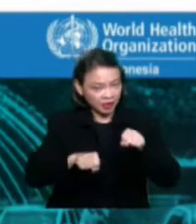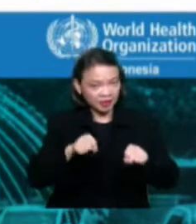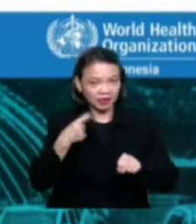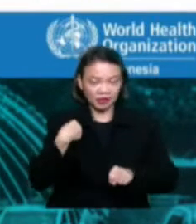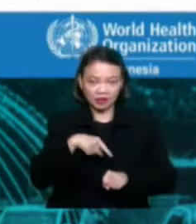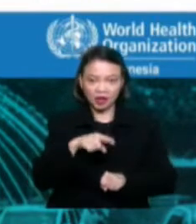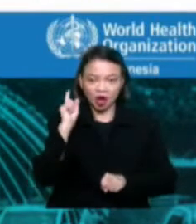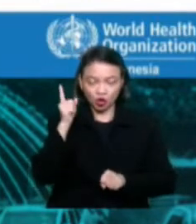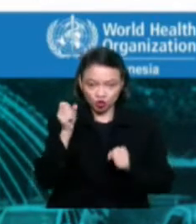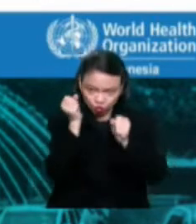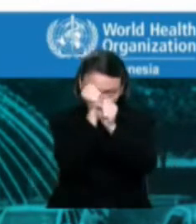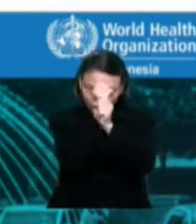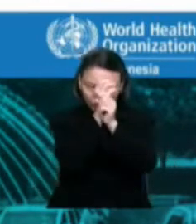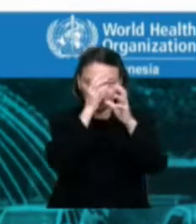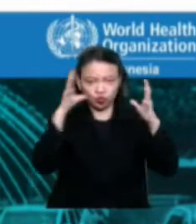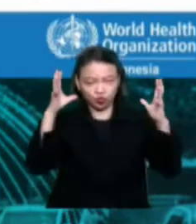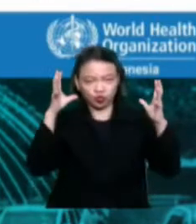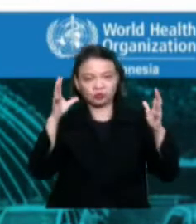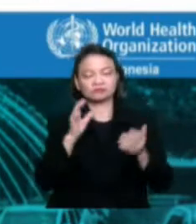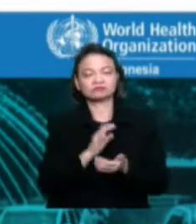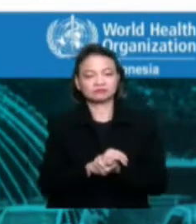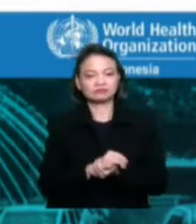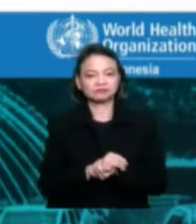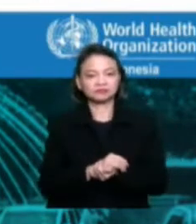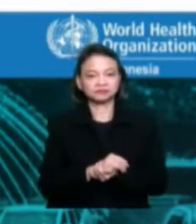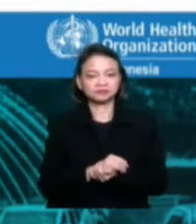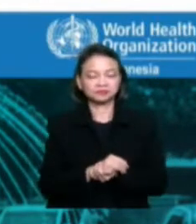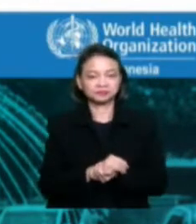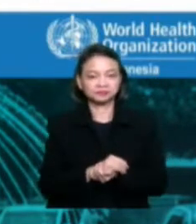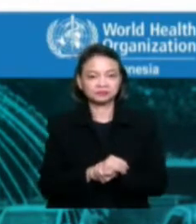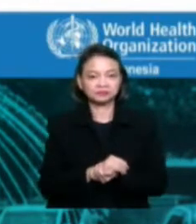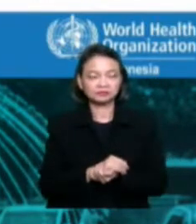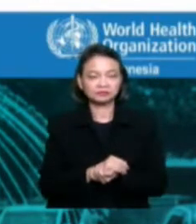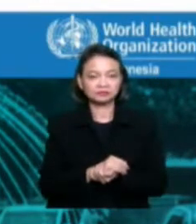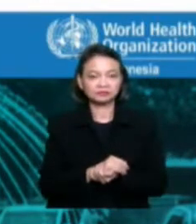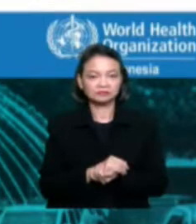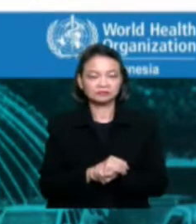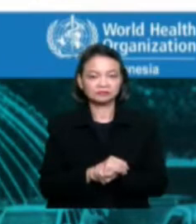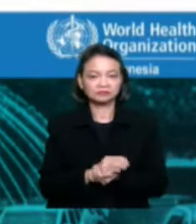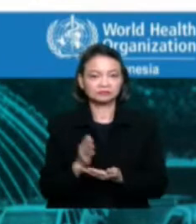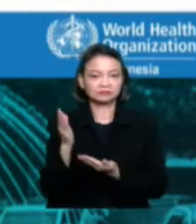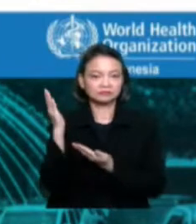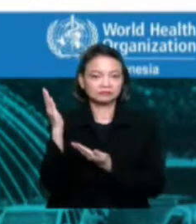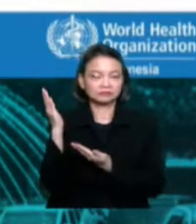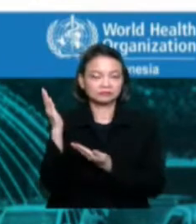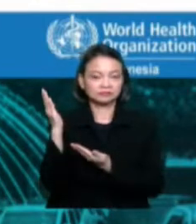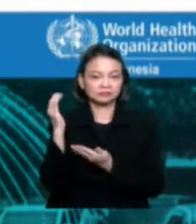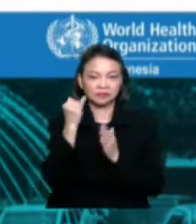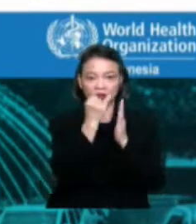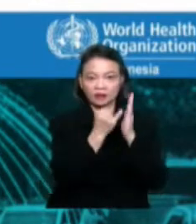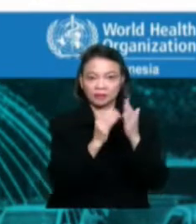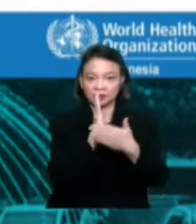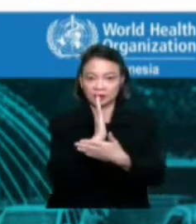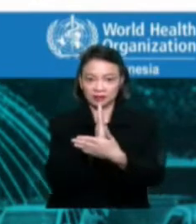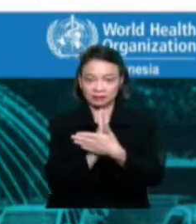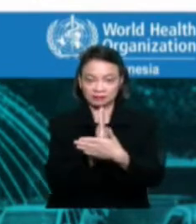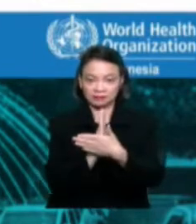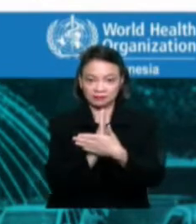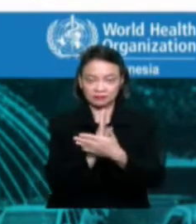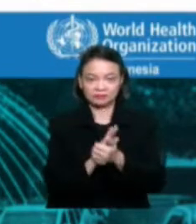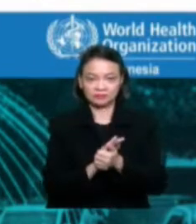the middle, you may know this is the Sundays, the car-free days. I really love it in Jakarta to be able to, go out